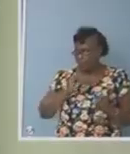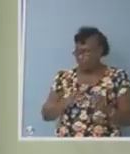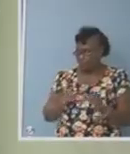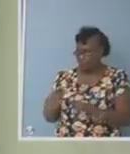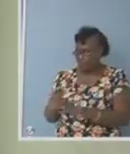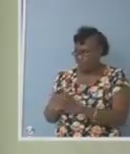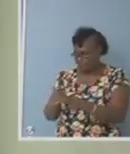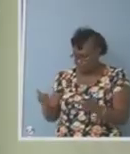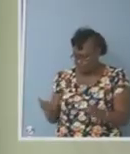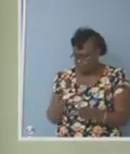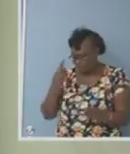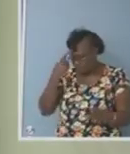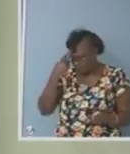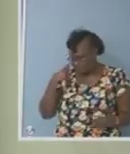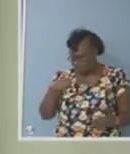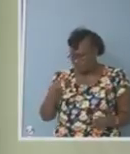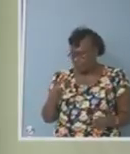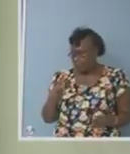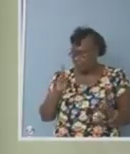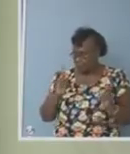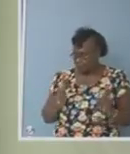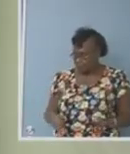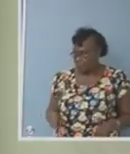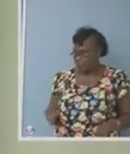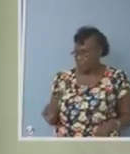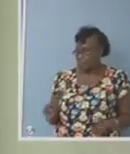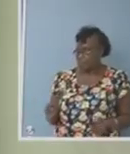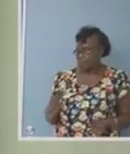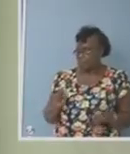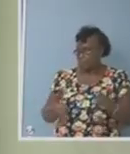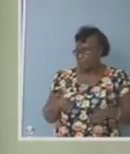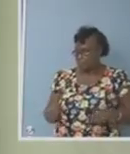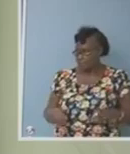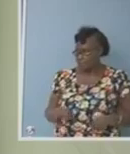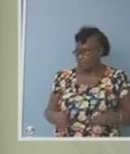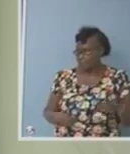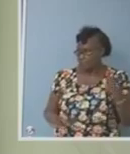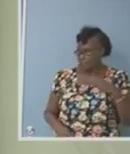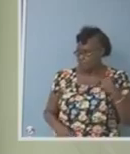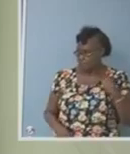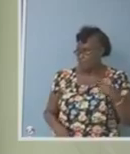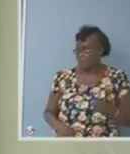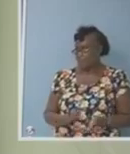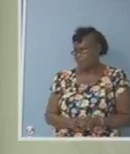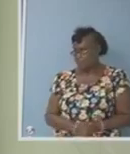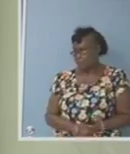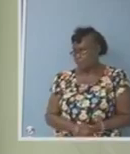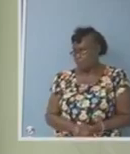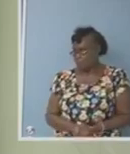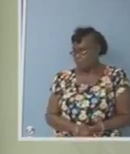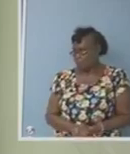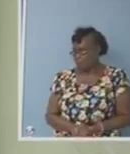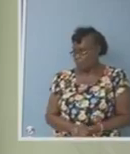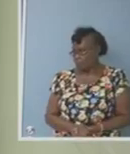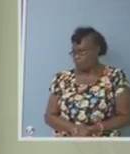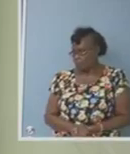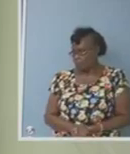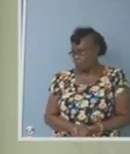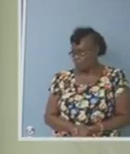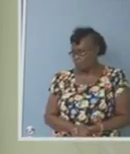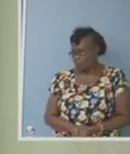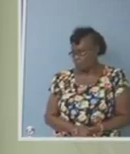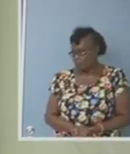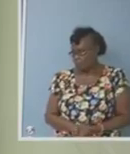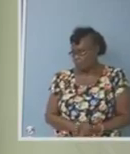place for the persons and citizens, for Tobagonians and citizens resident on the island. So it's not just limited to the